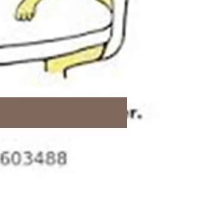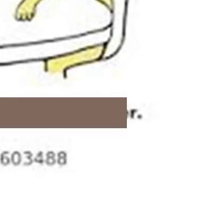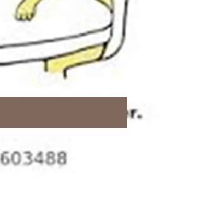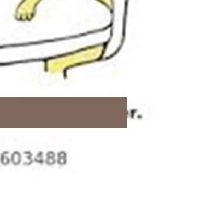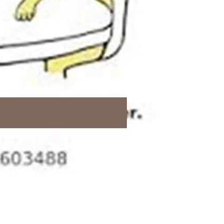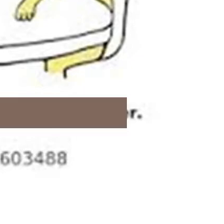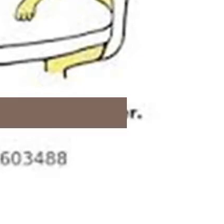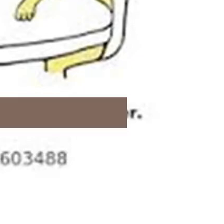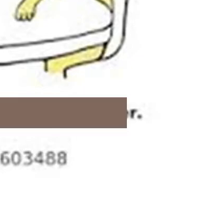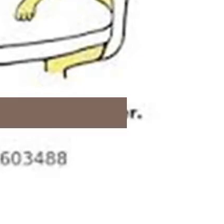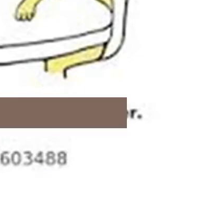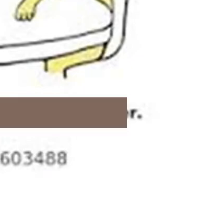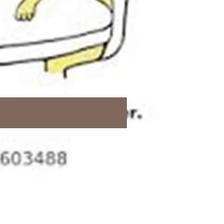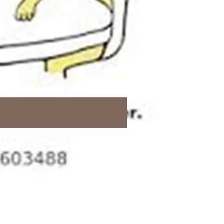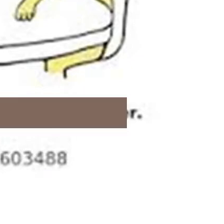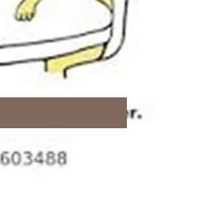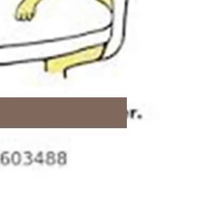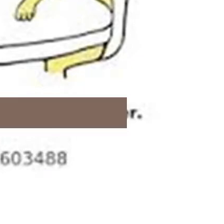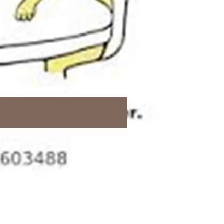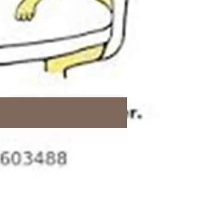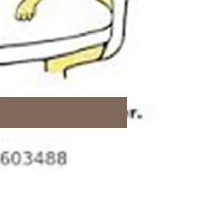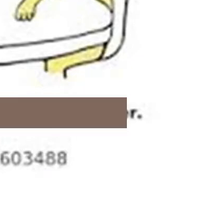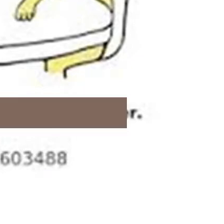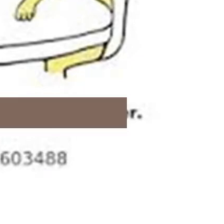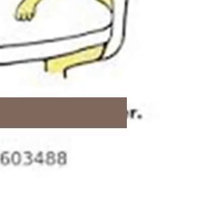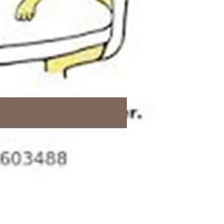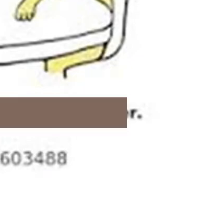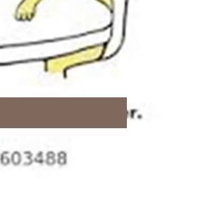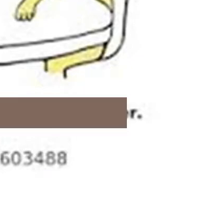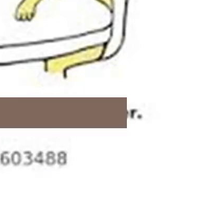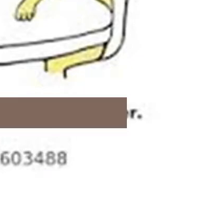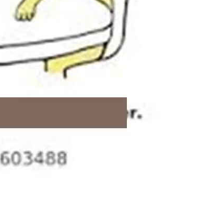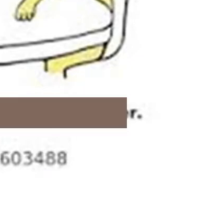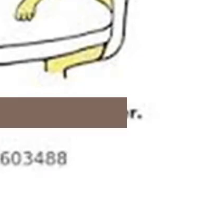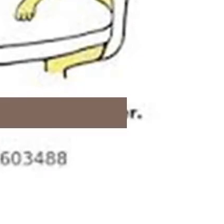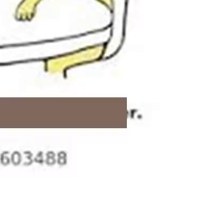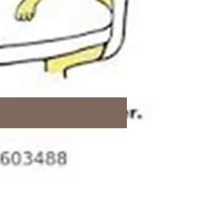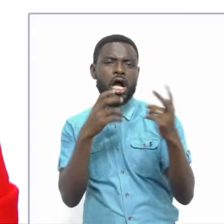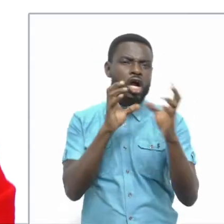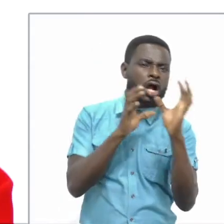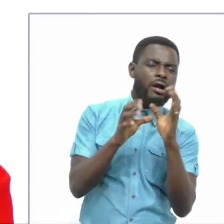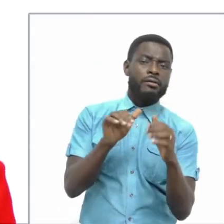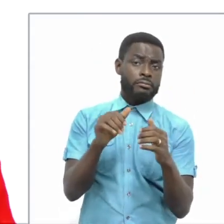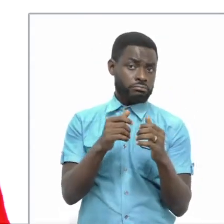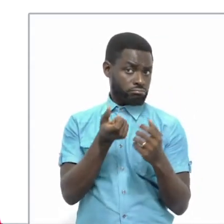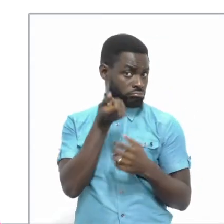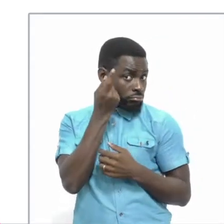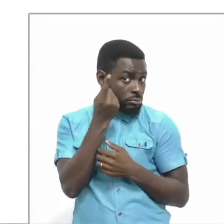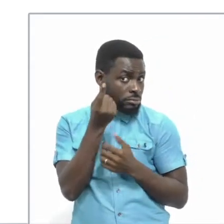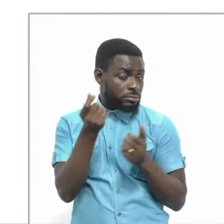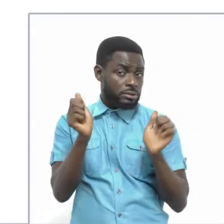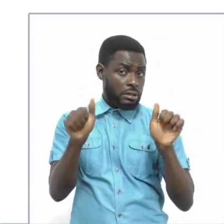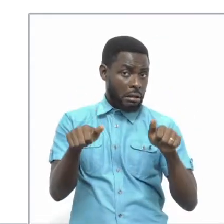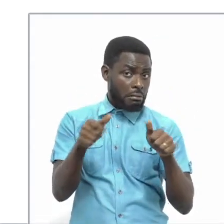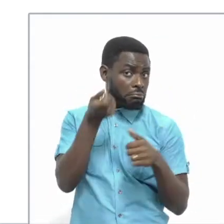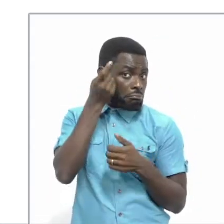and the other is mewing. Will shared understanding occur? Will